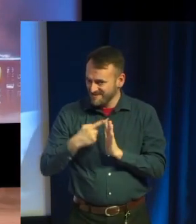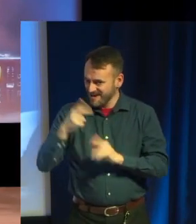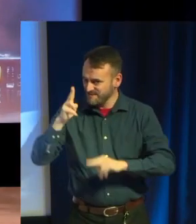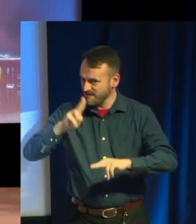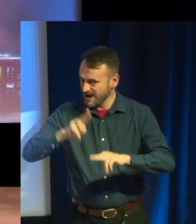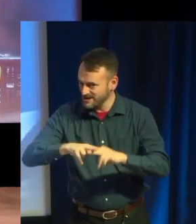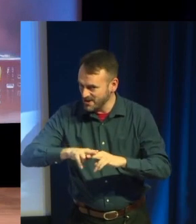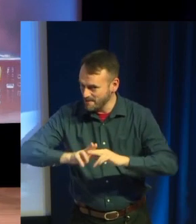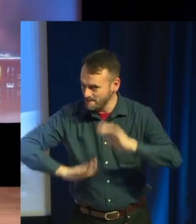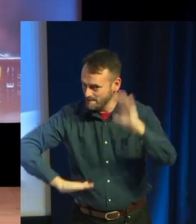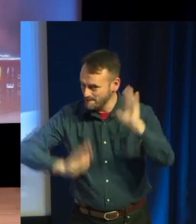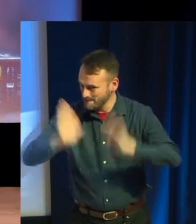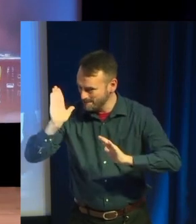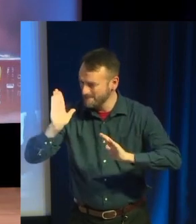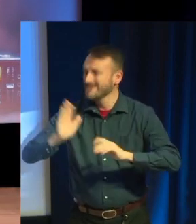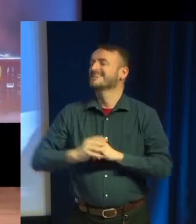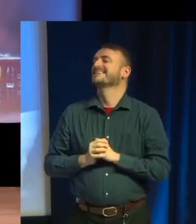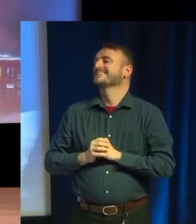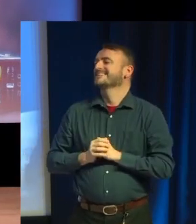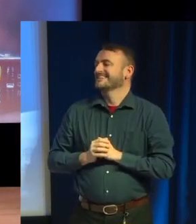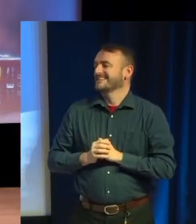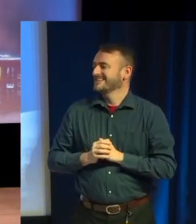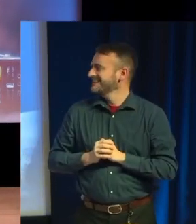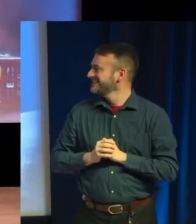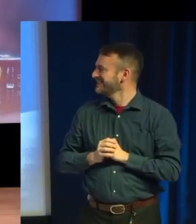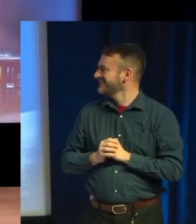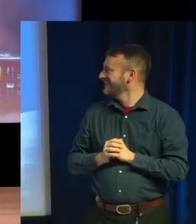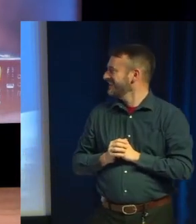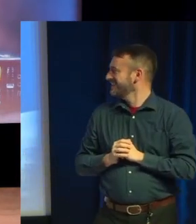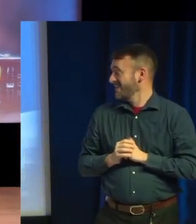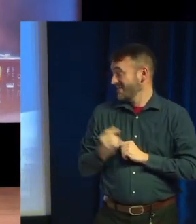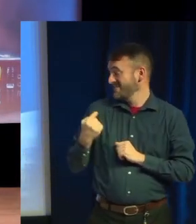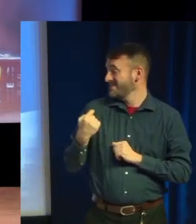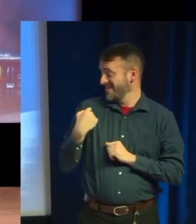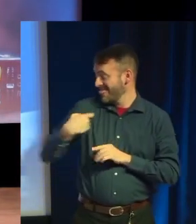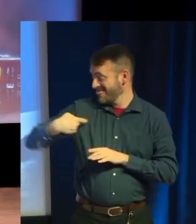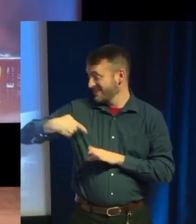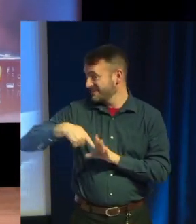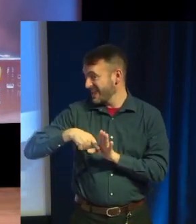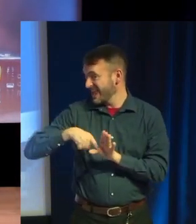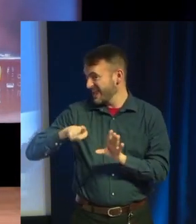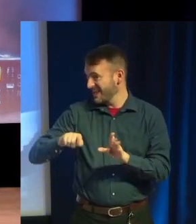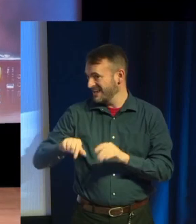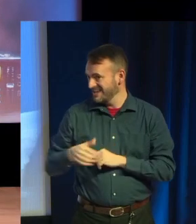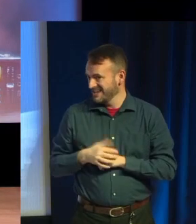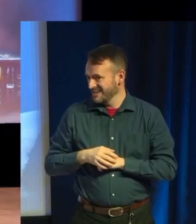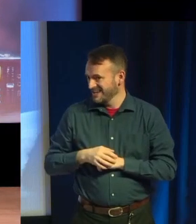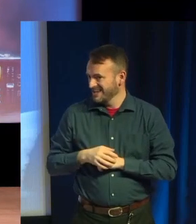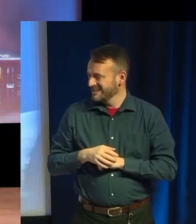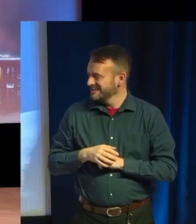yeah, exactly. We made this last year, and we had some inspiration.